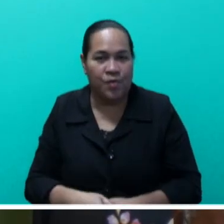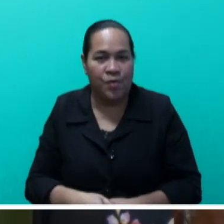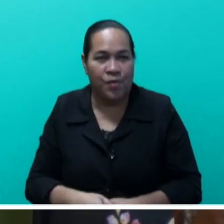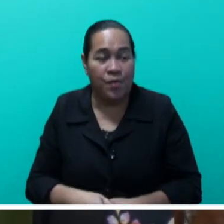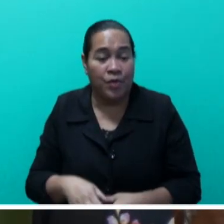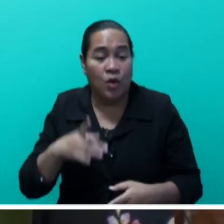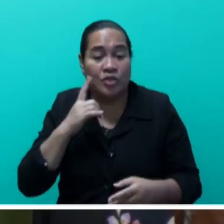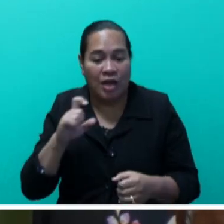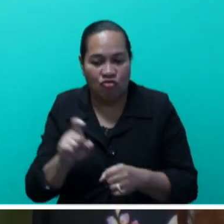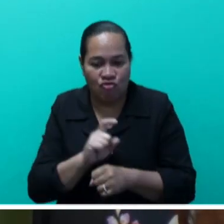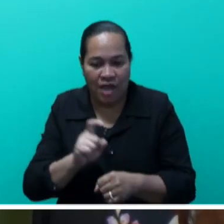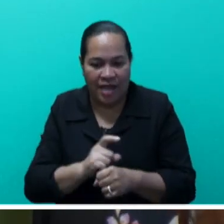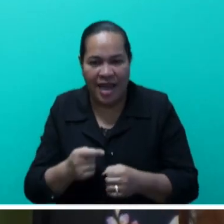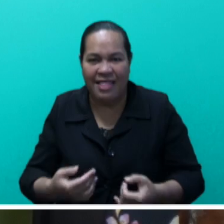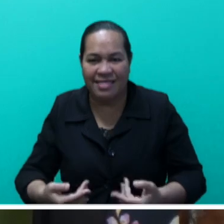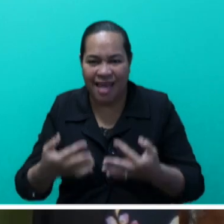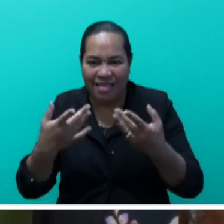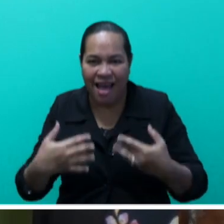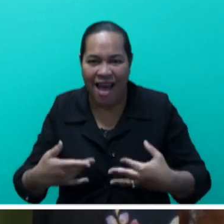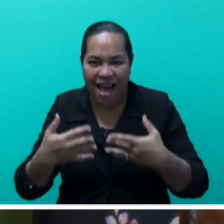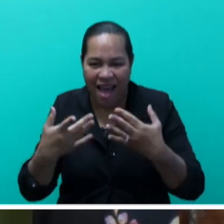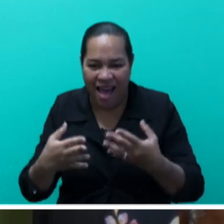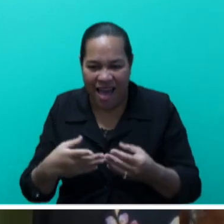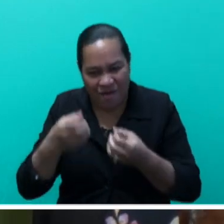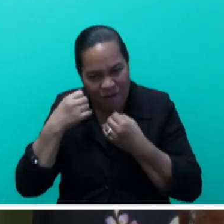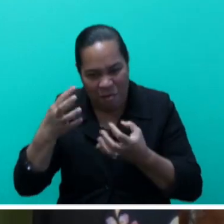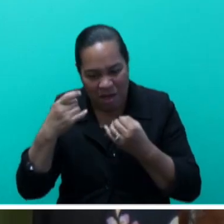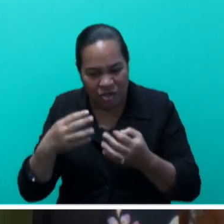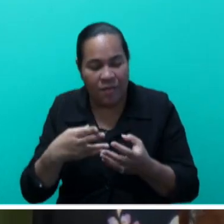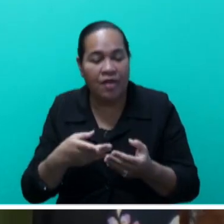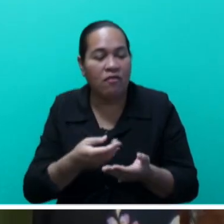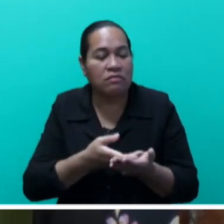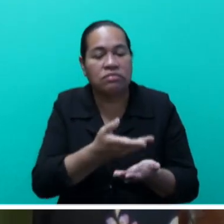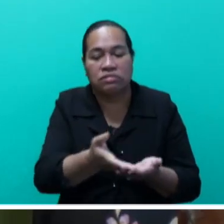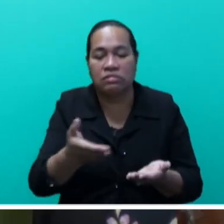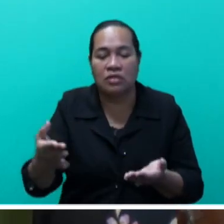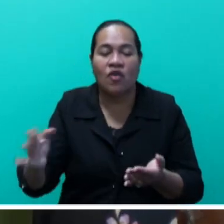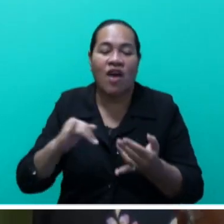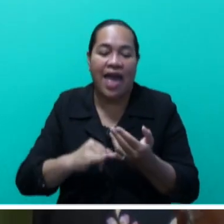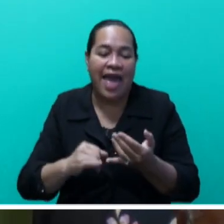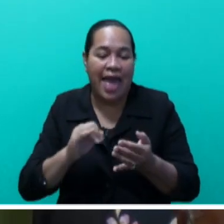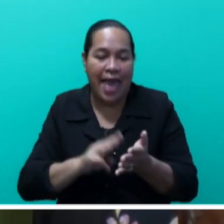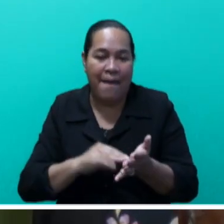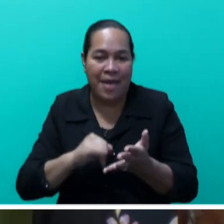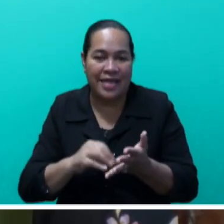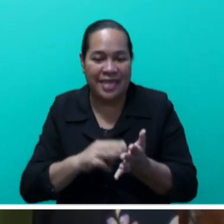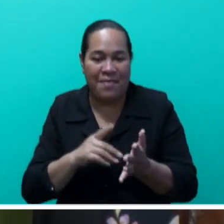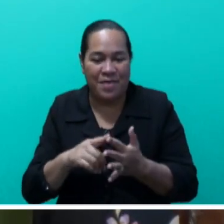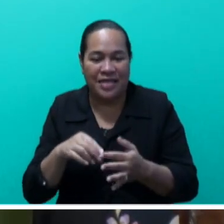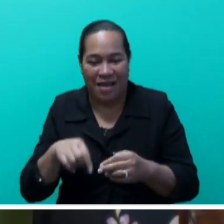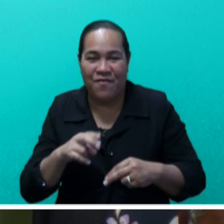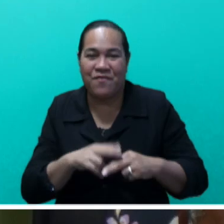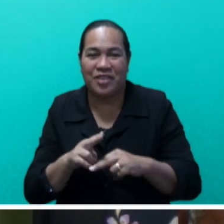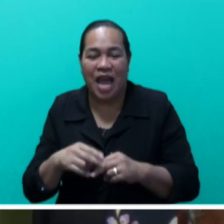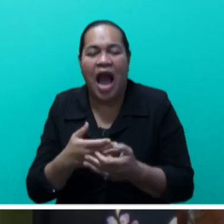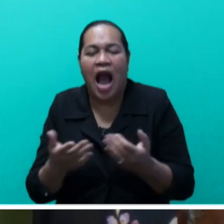create a database for the national MSMEs around Fiji. And with that database, we can